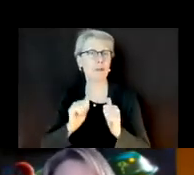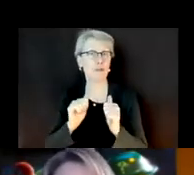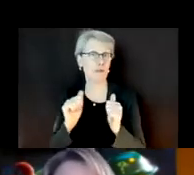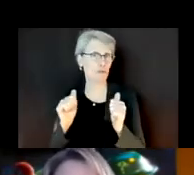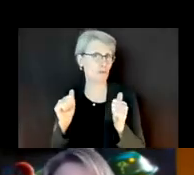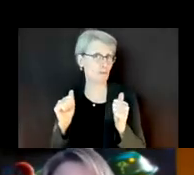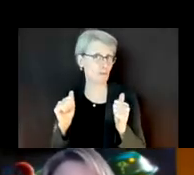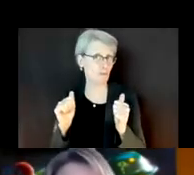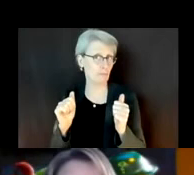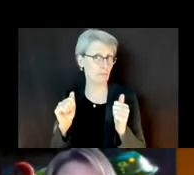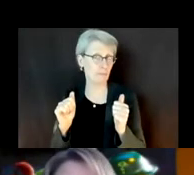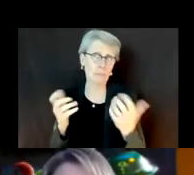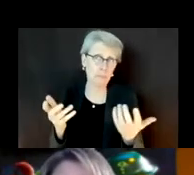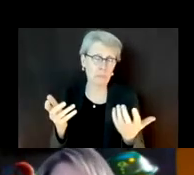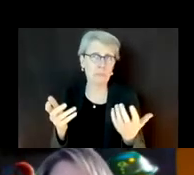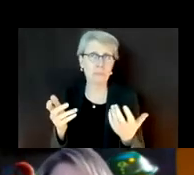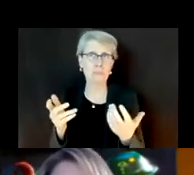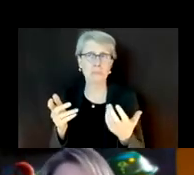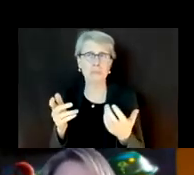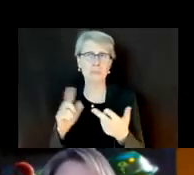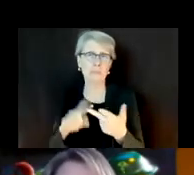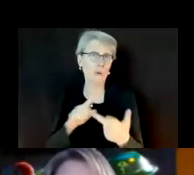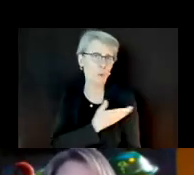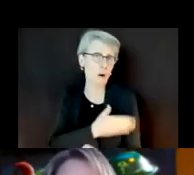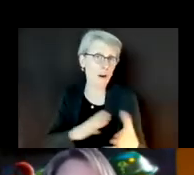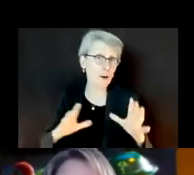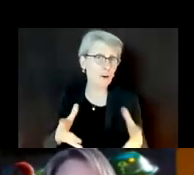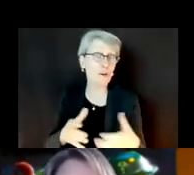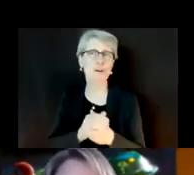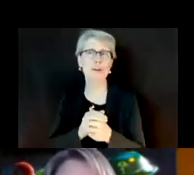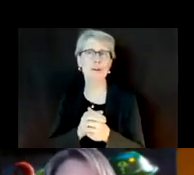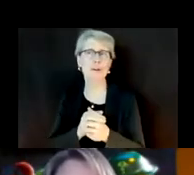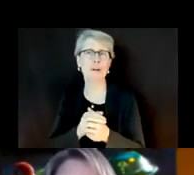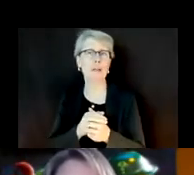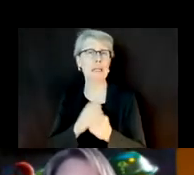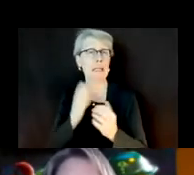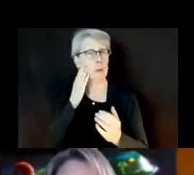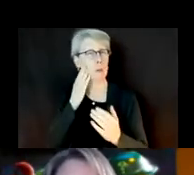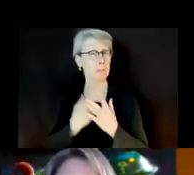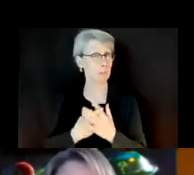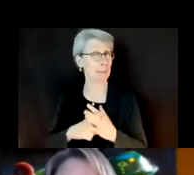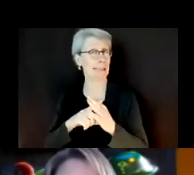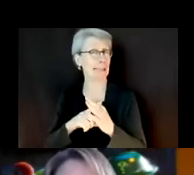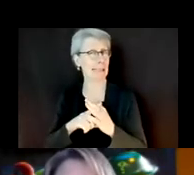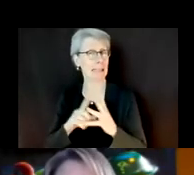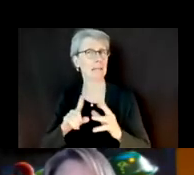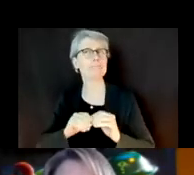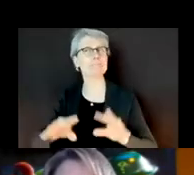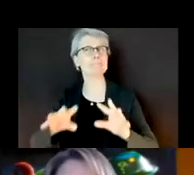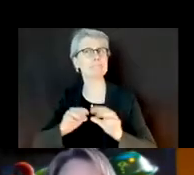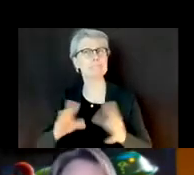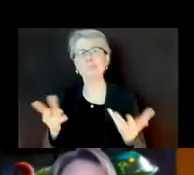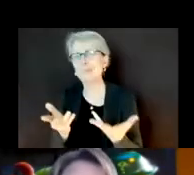for film, but even people for theater, choir, anything. What's the sort of in the early development phases? What advice do you give people?